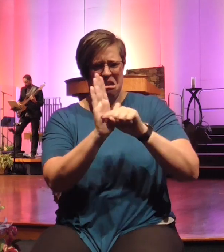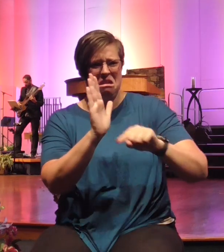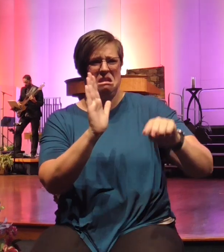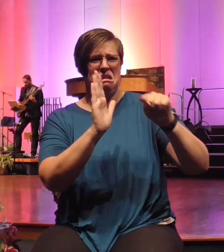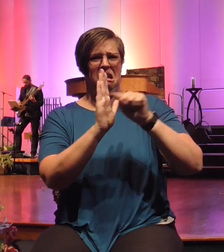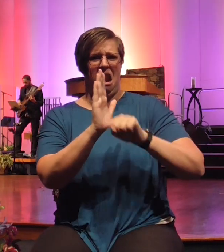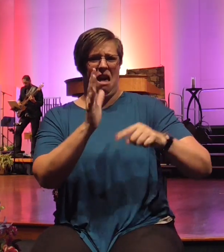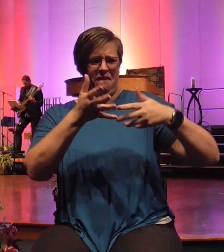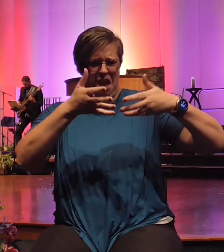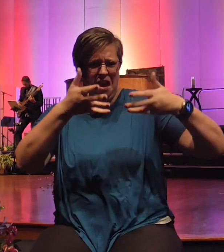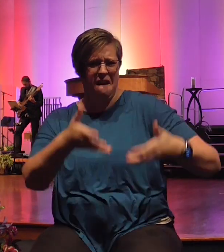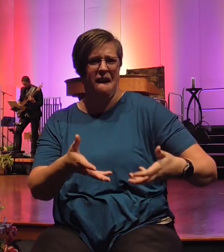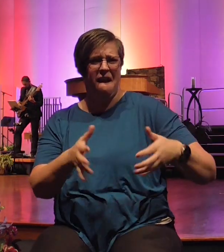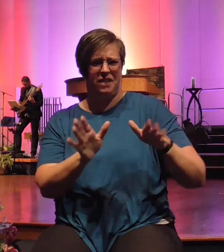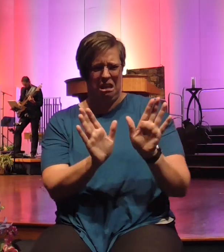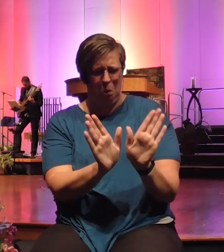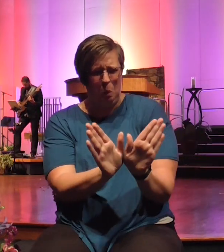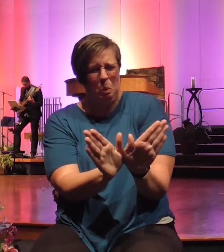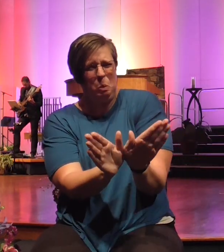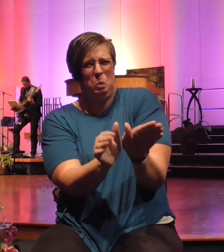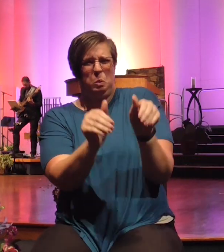on my body.